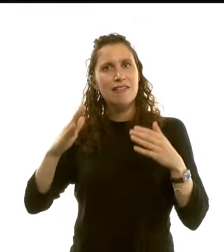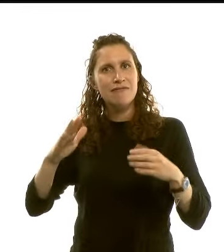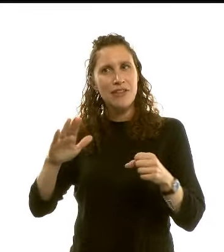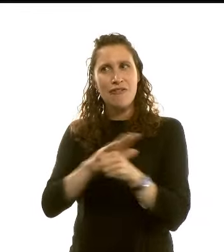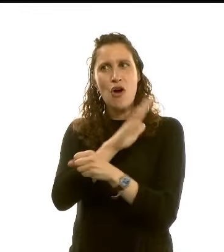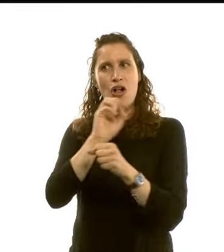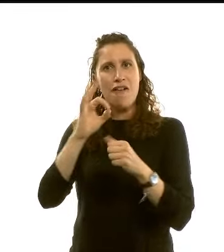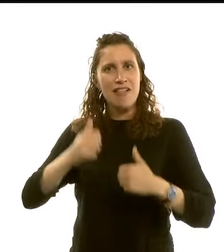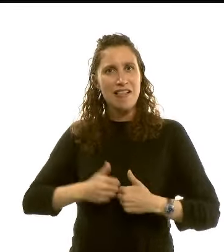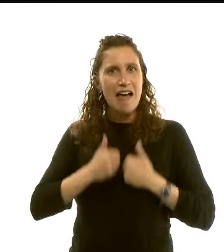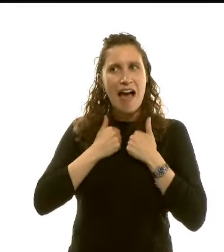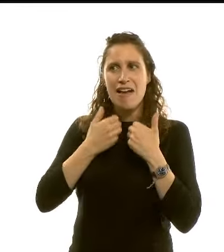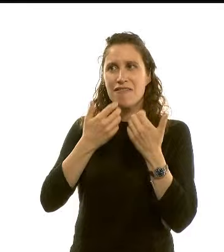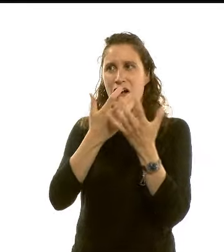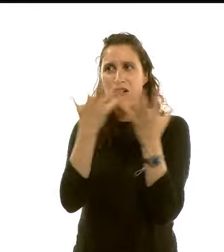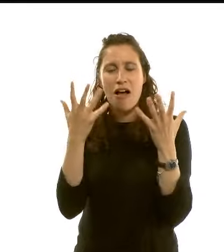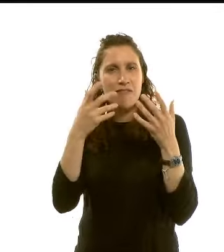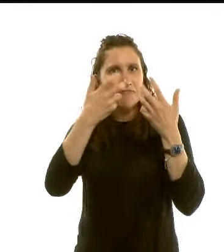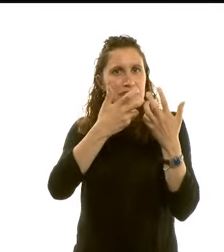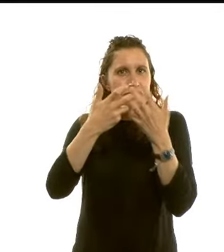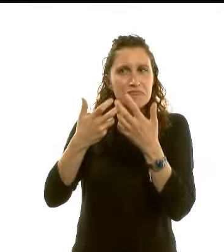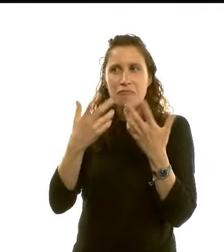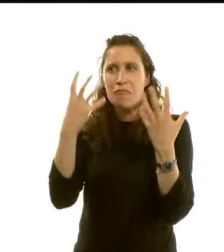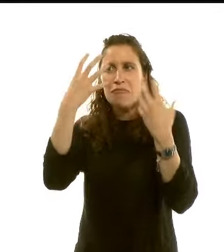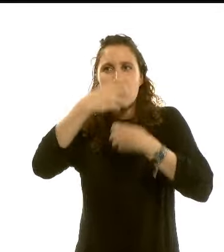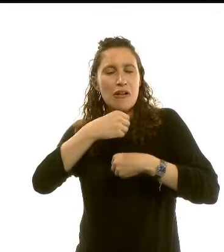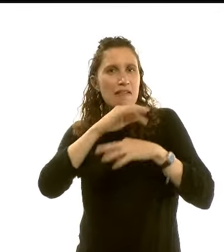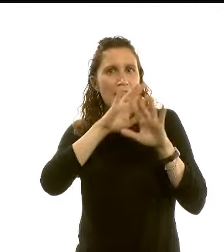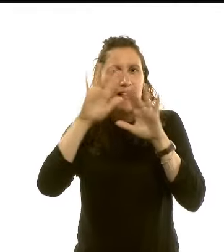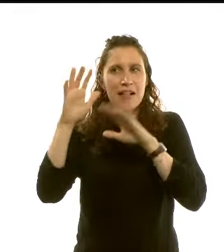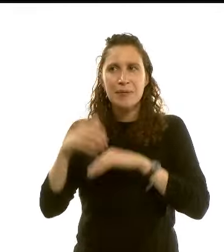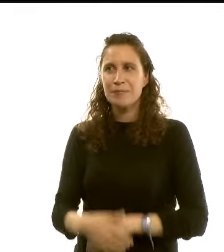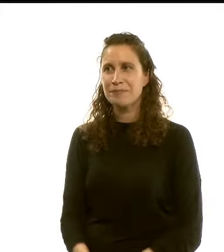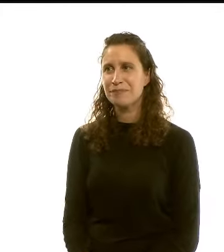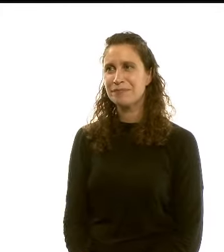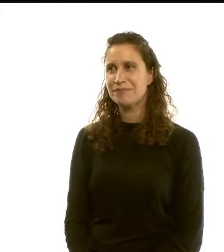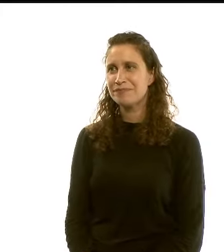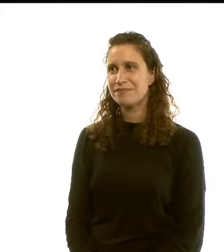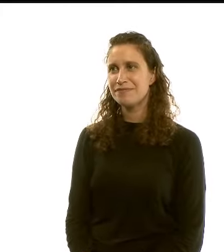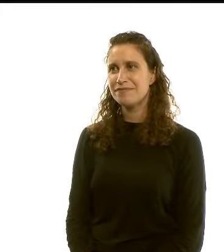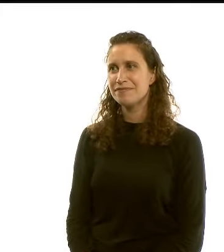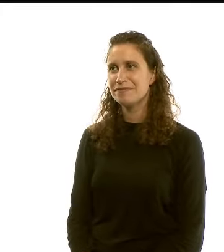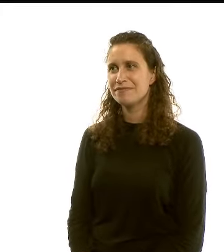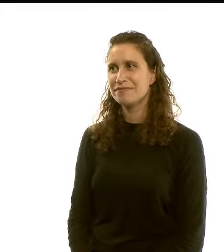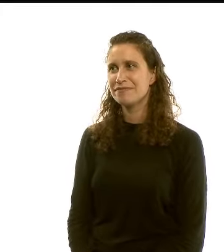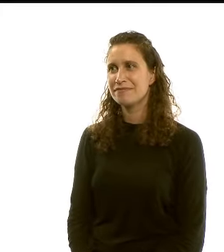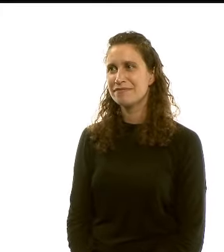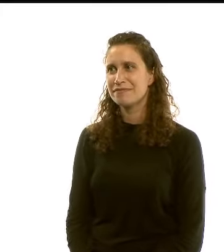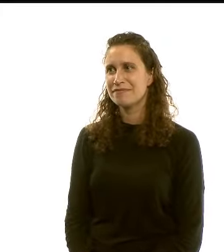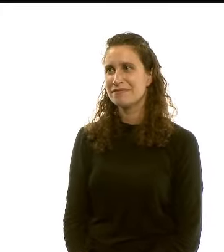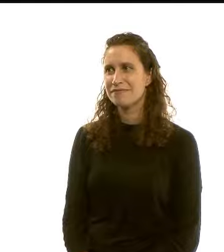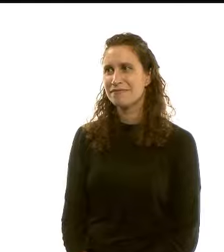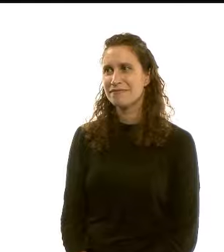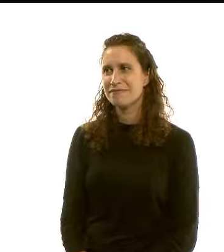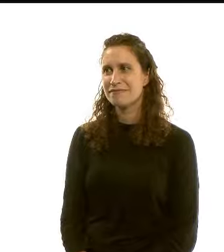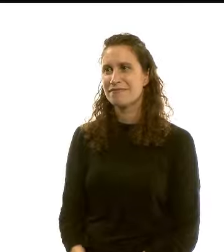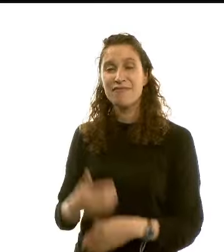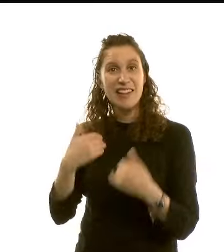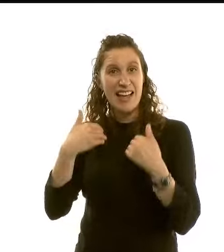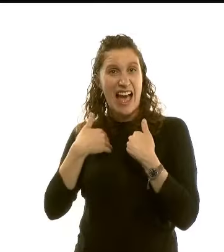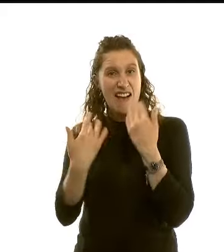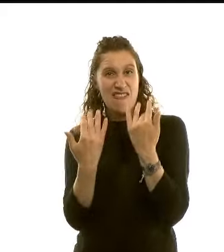There's like a ton of mobs in here. A beautiful amethyst. The bee is really cute. I did the other half of our cave. I did a fire pit